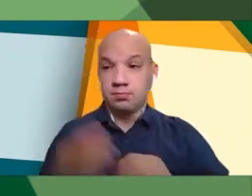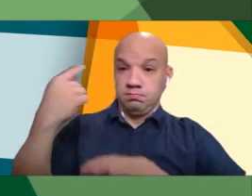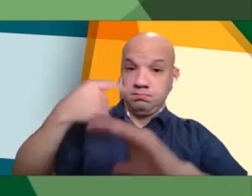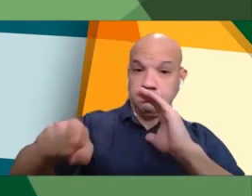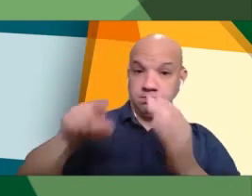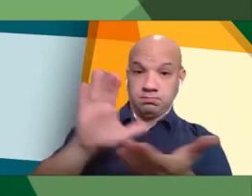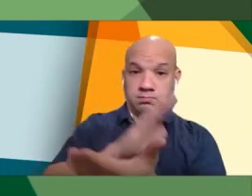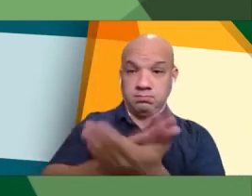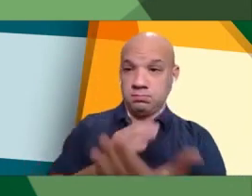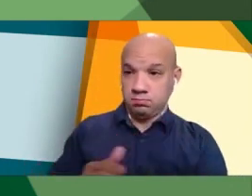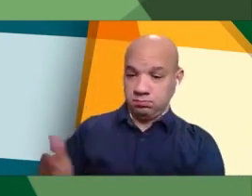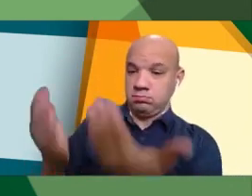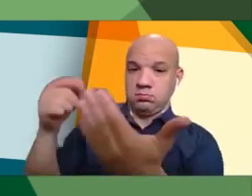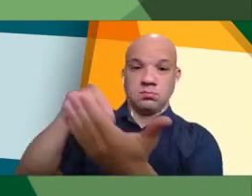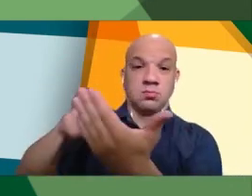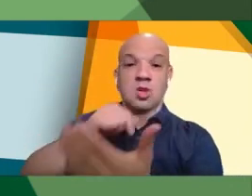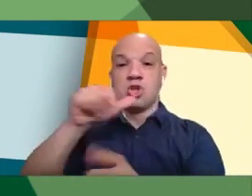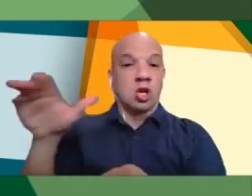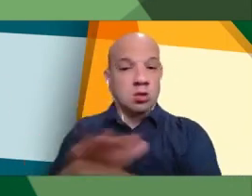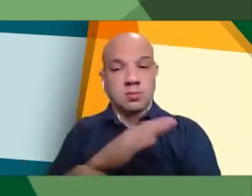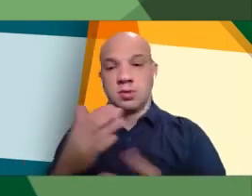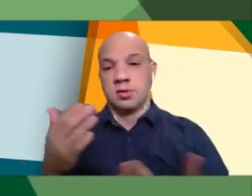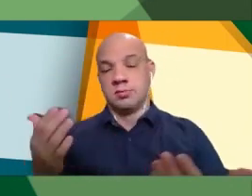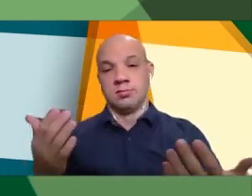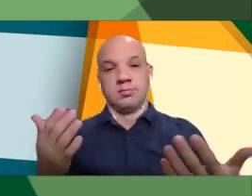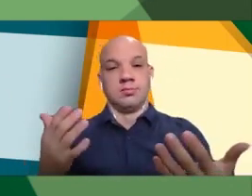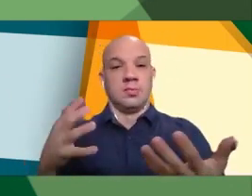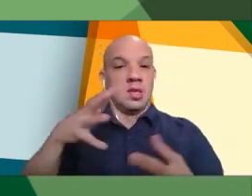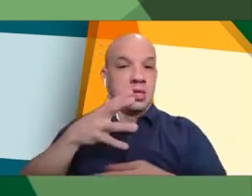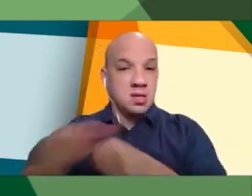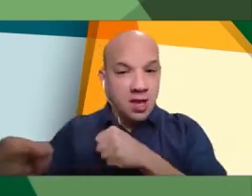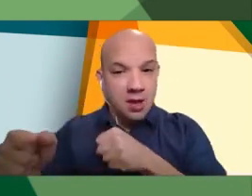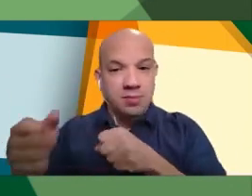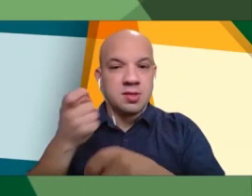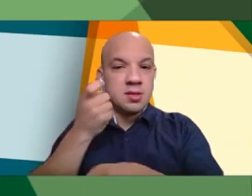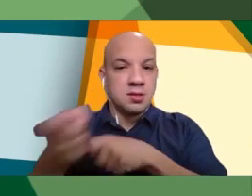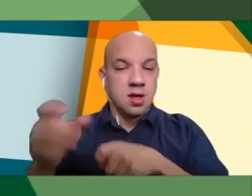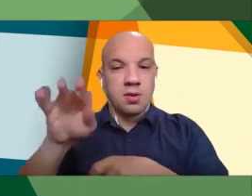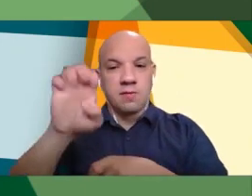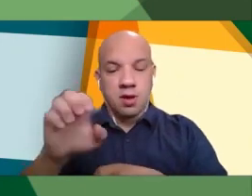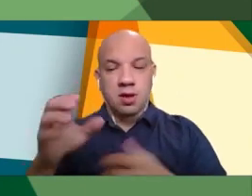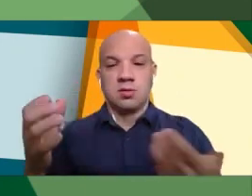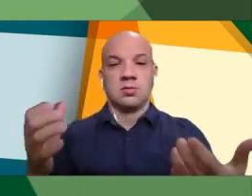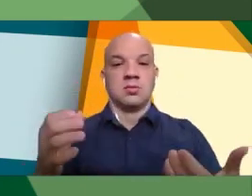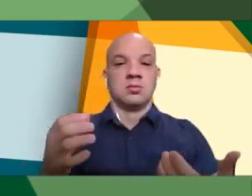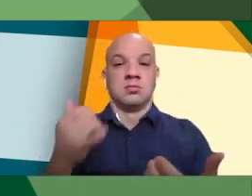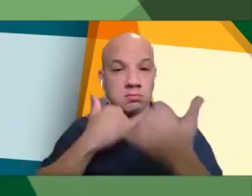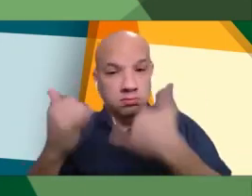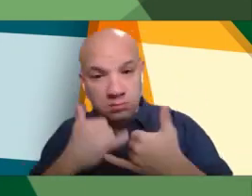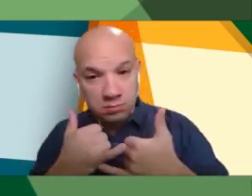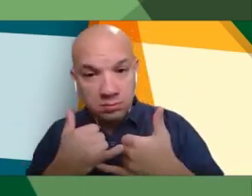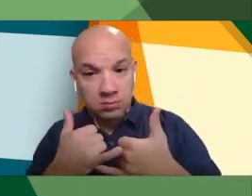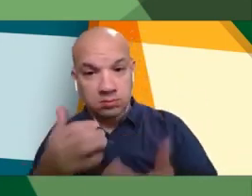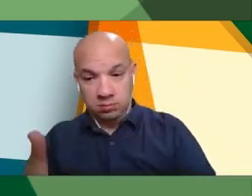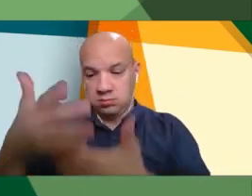proposals with errors or if viruses or corrupted files are found after the upload will not be